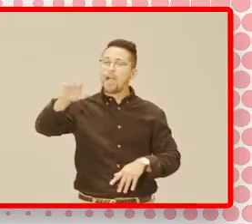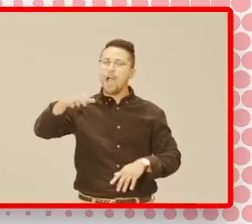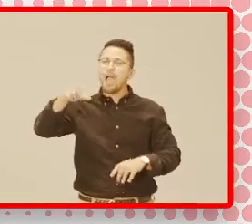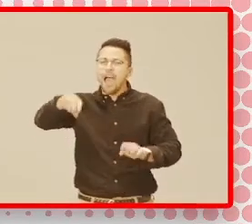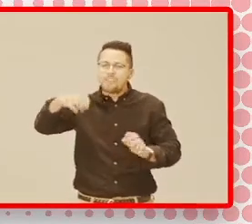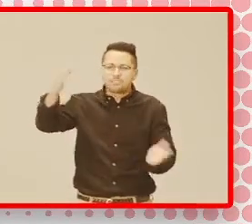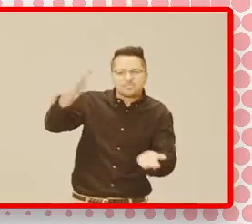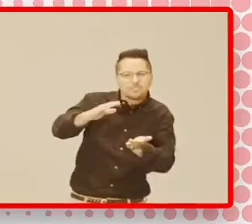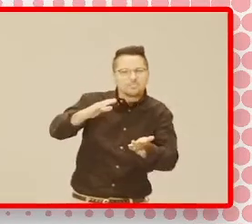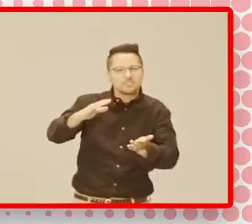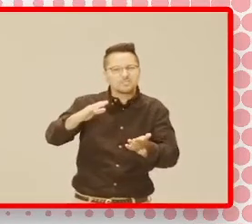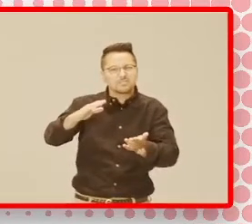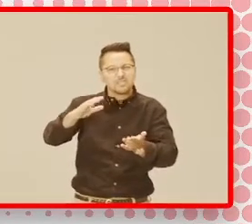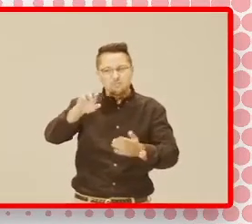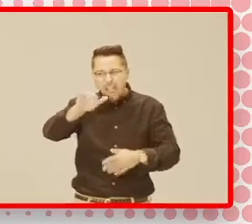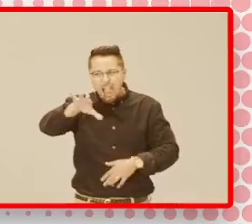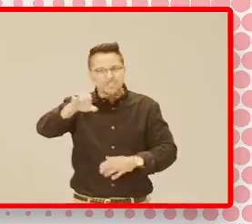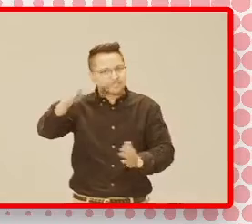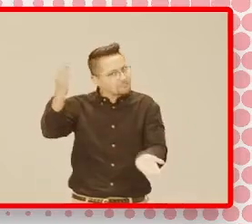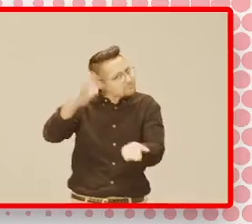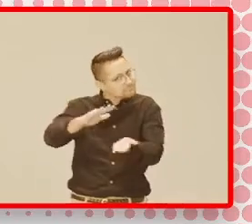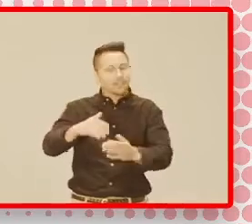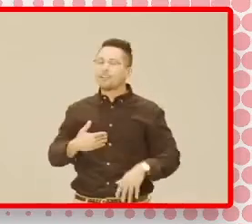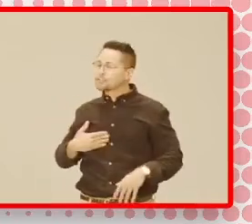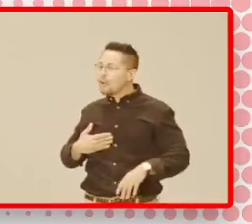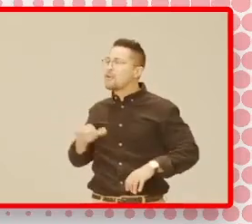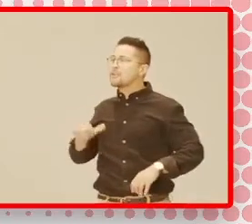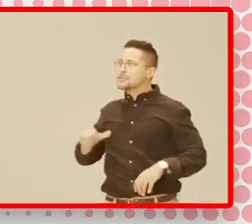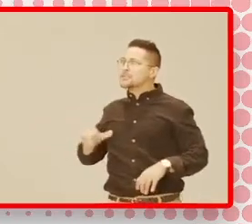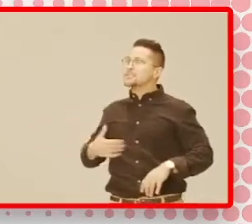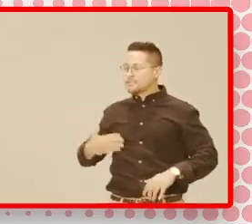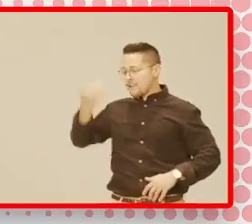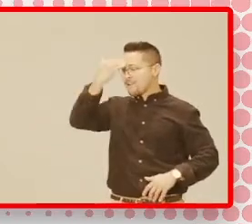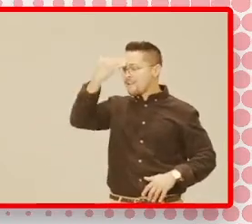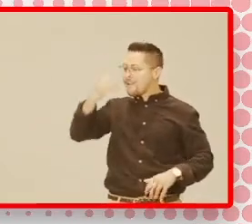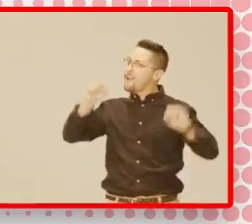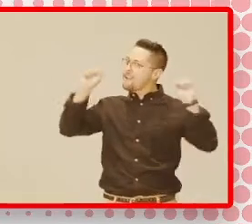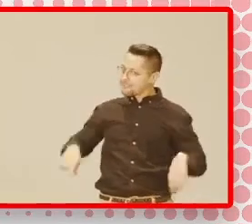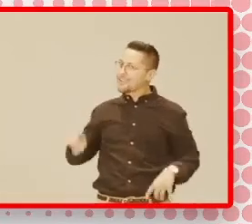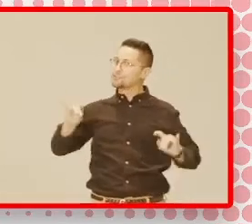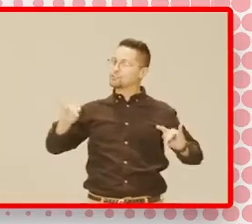Yes, I knew I could do it.